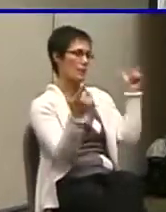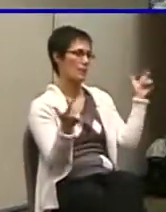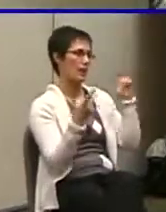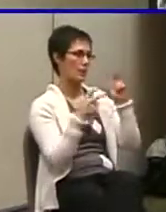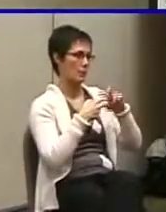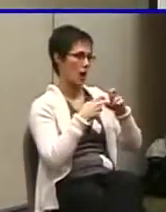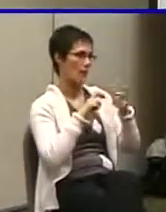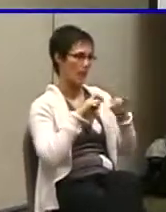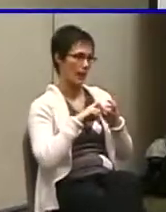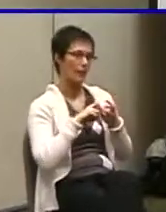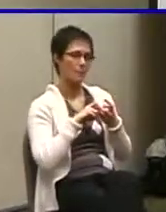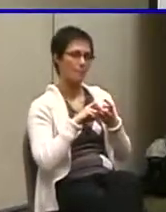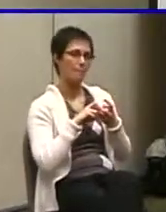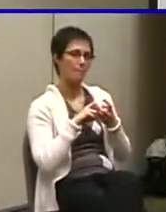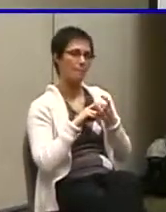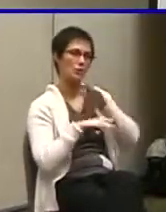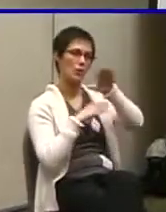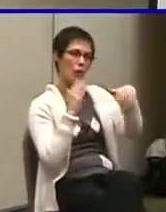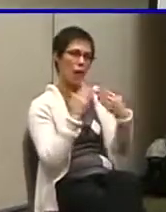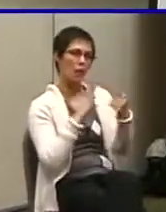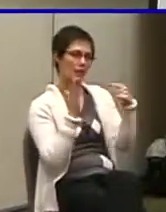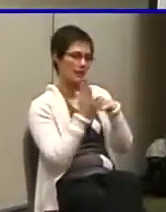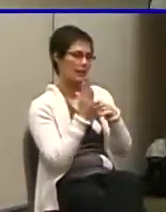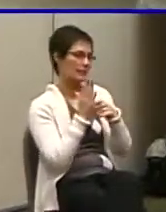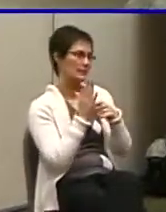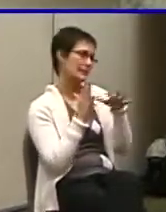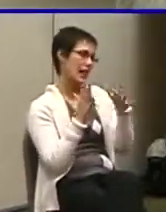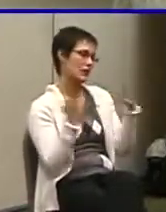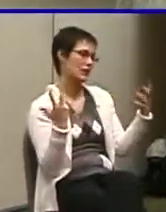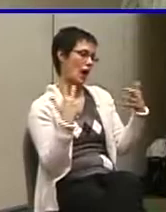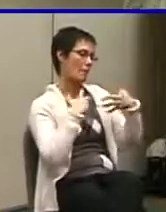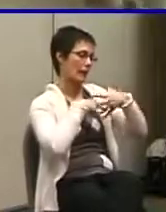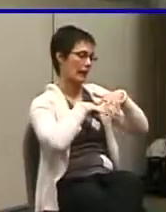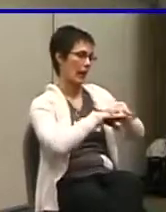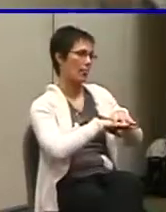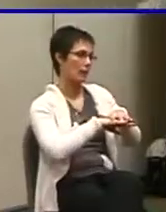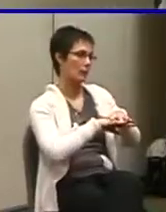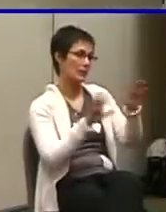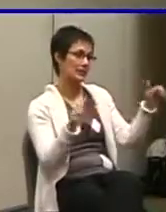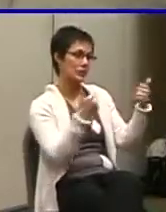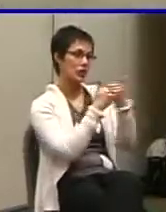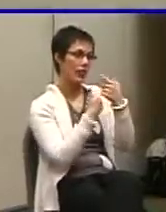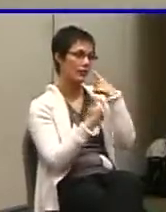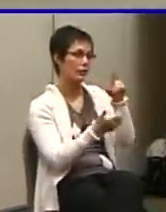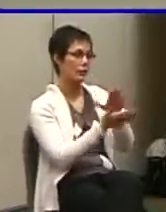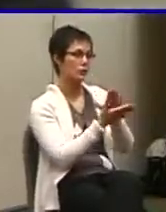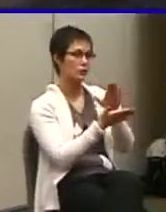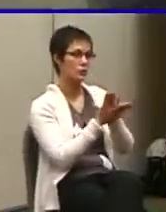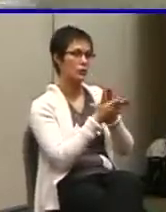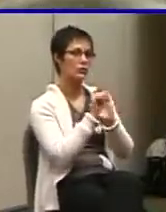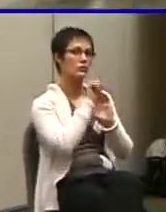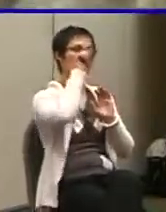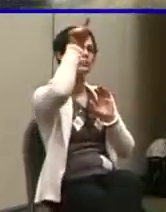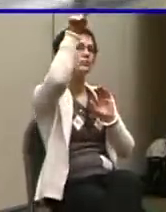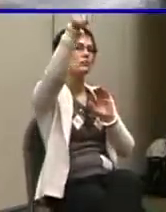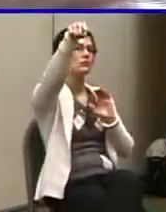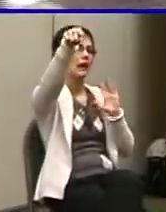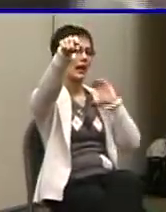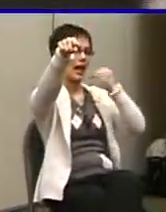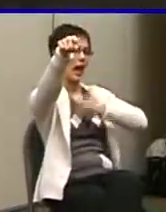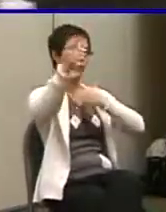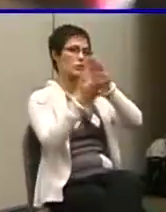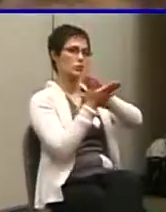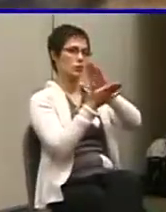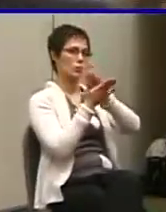So all of this kind of is coming together, but it's a challenge for schools. At our school, we have some kids who